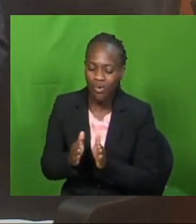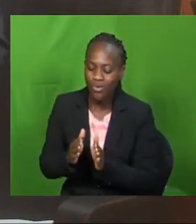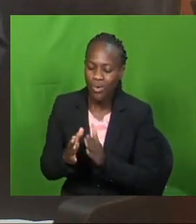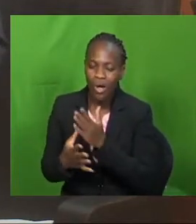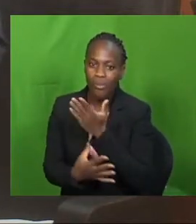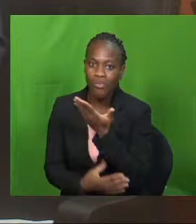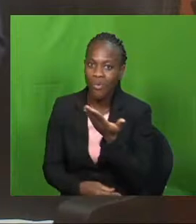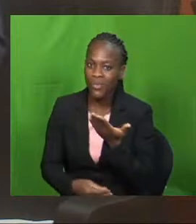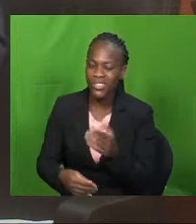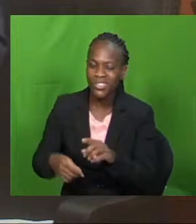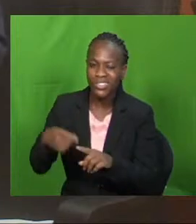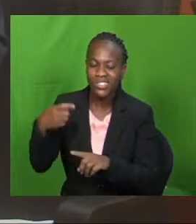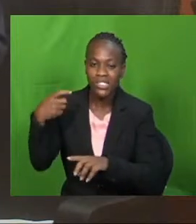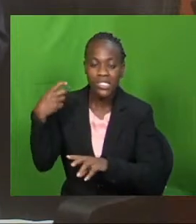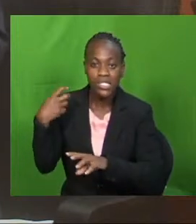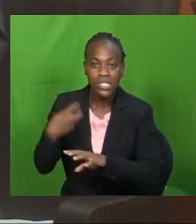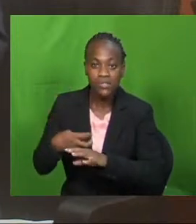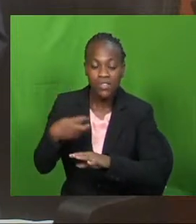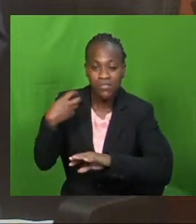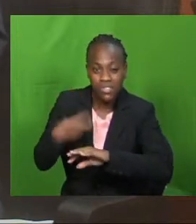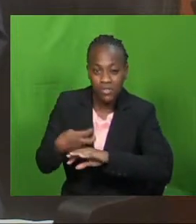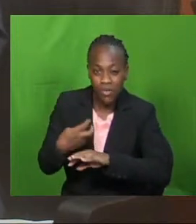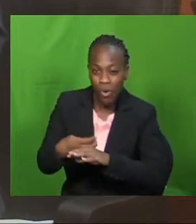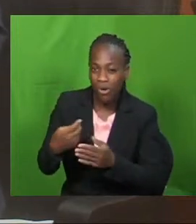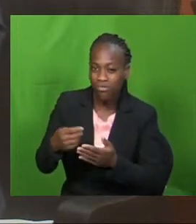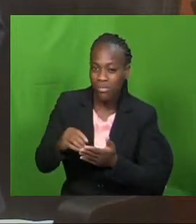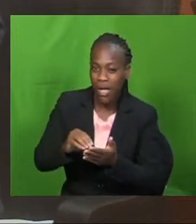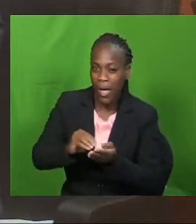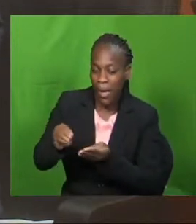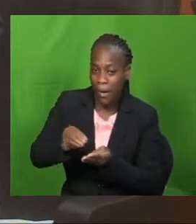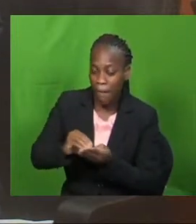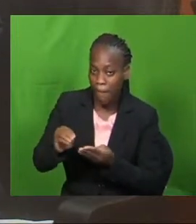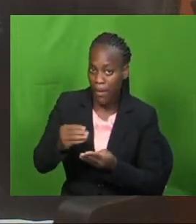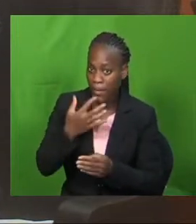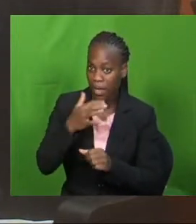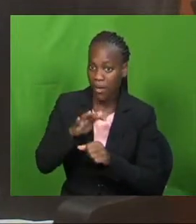of payments problems.